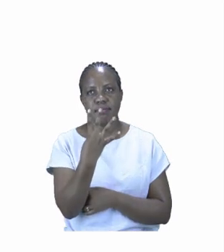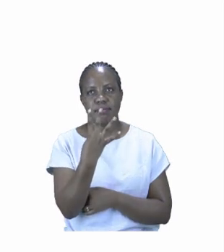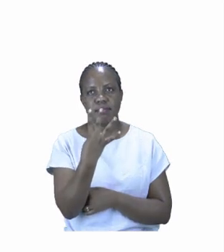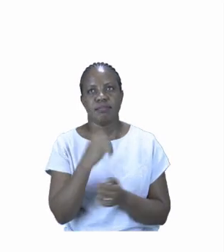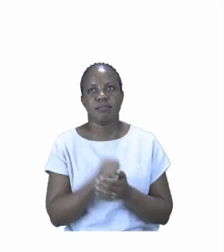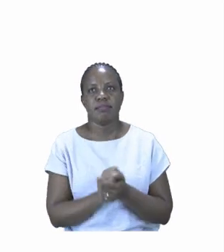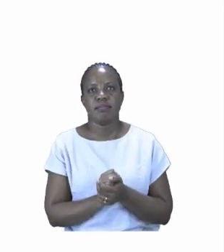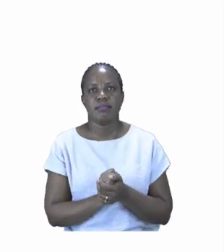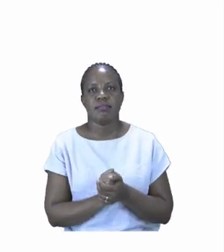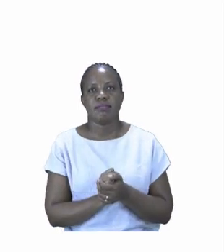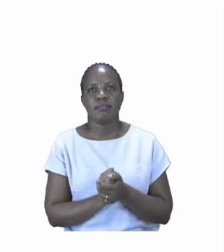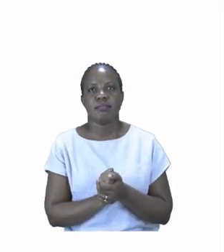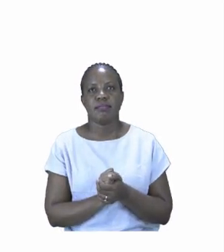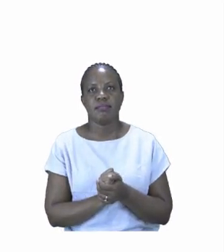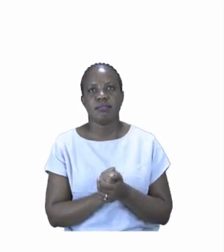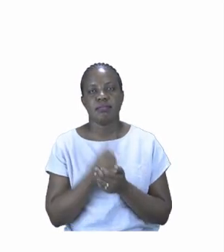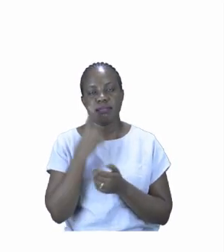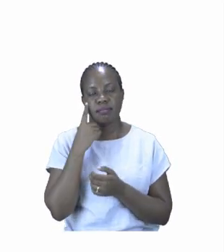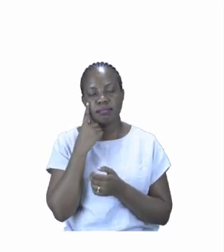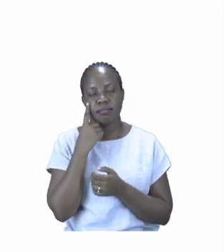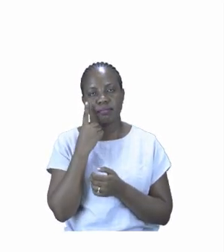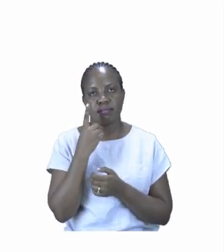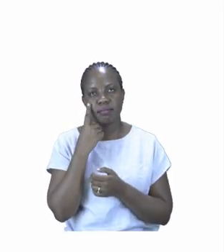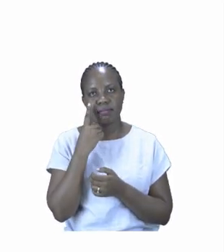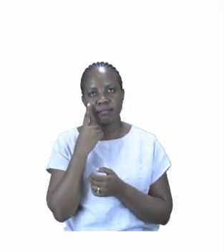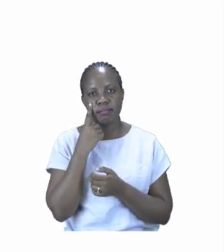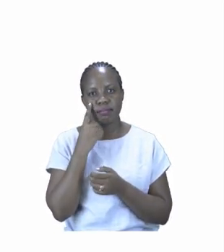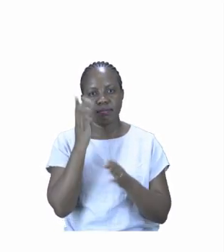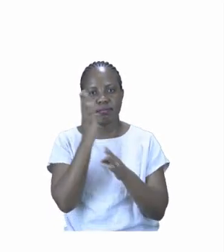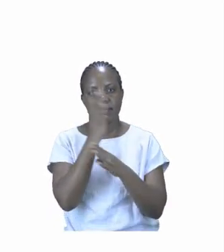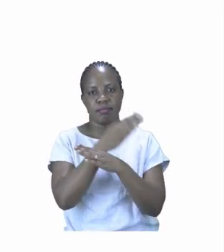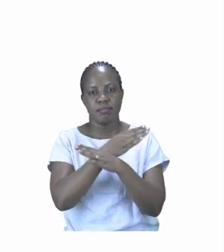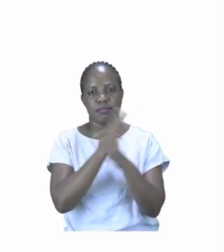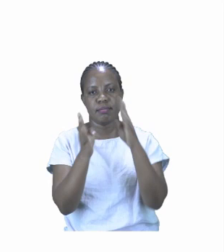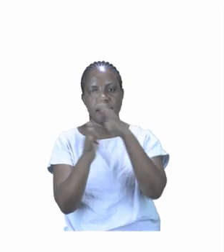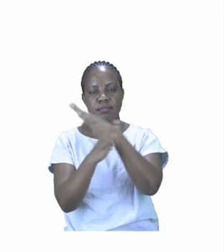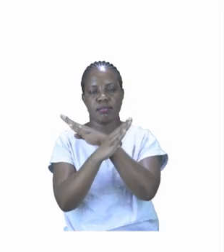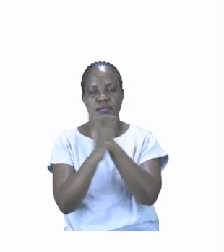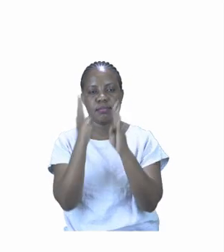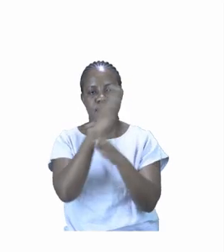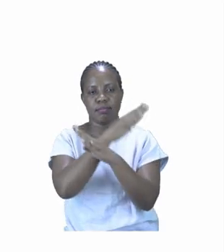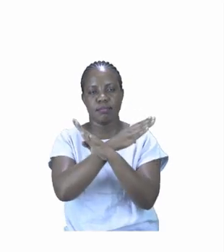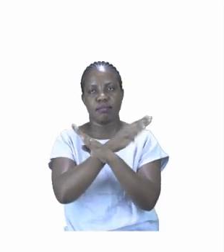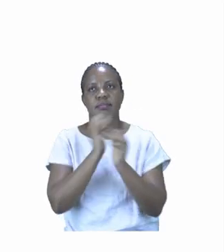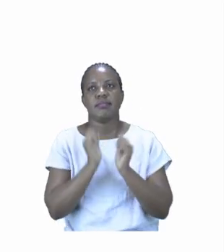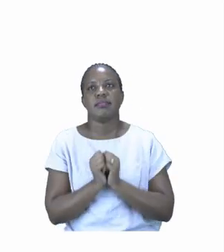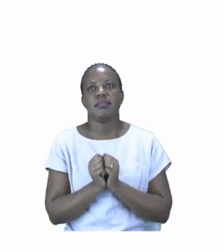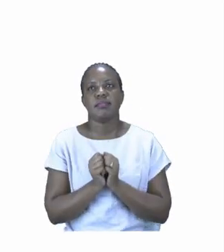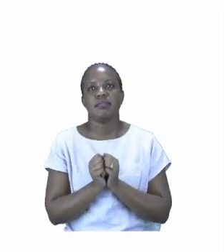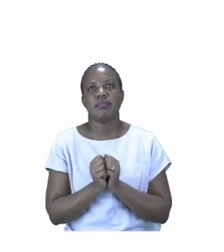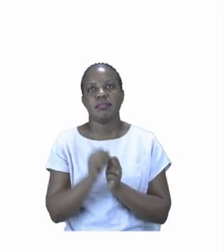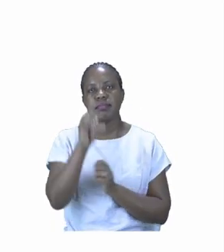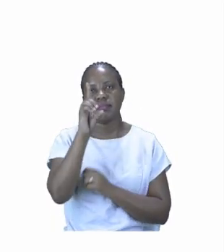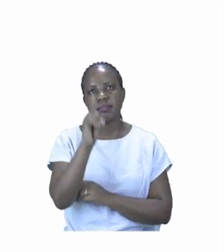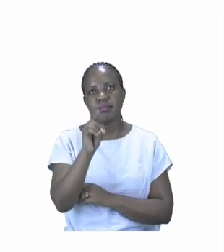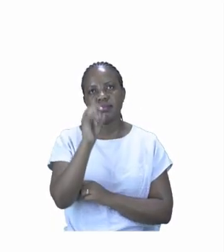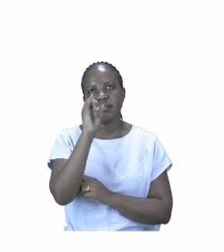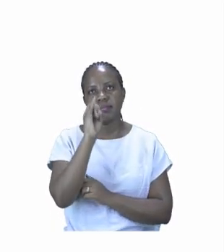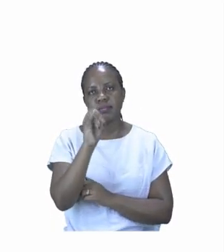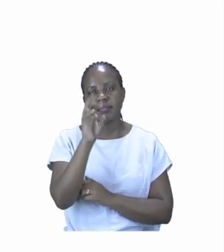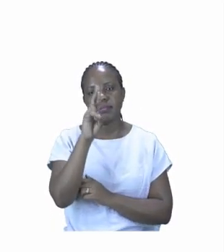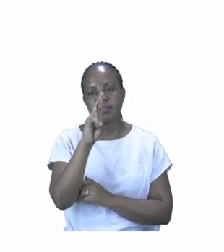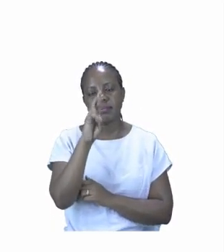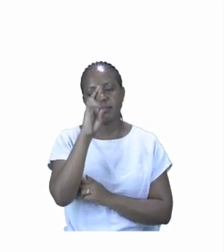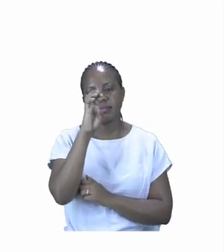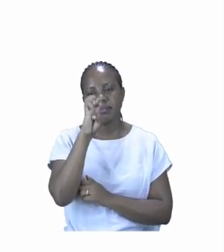4, we can see that we have directions. Now, directions are very important to learn so